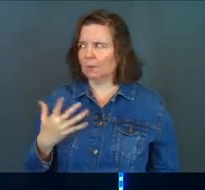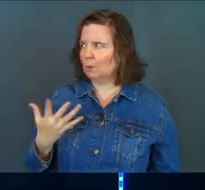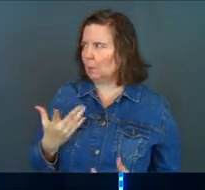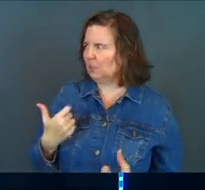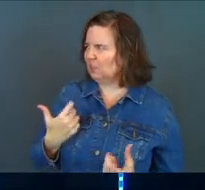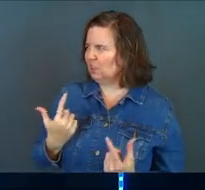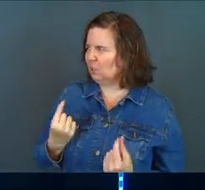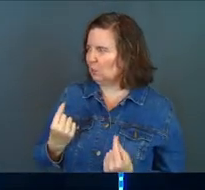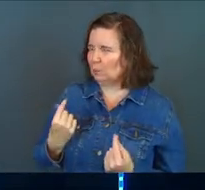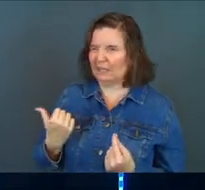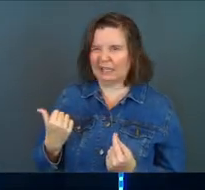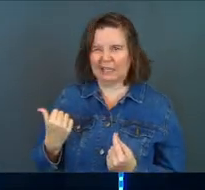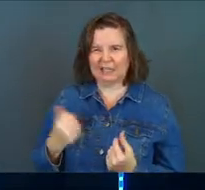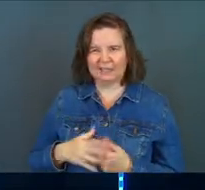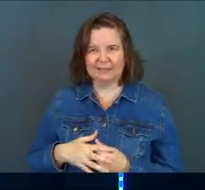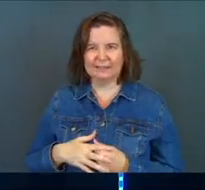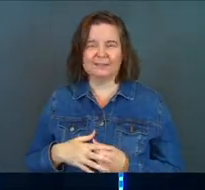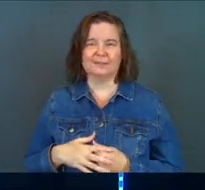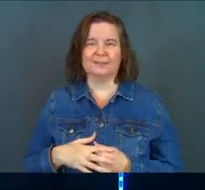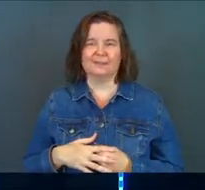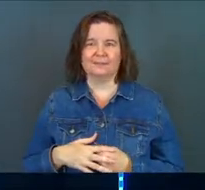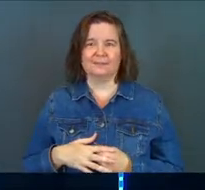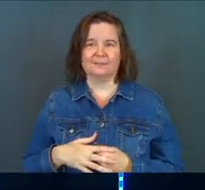she doing?